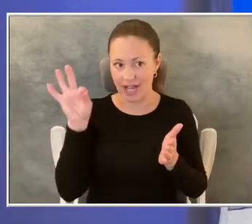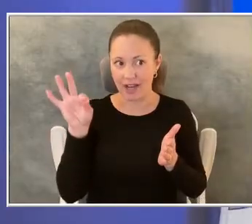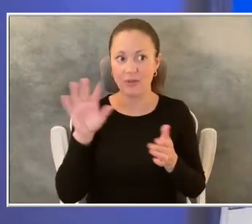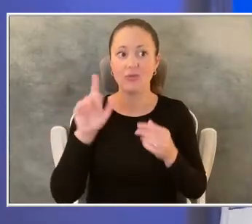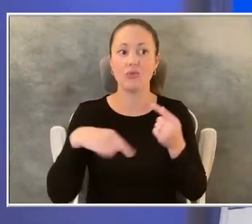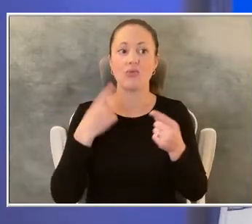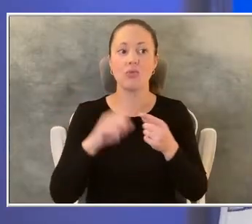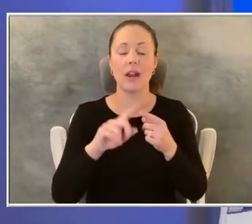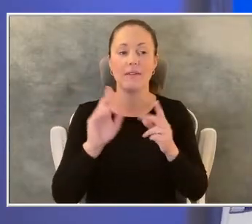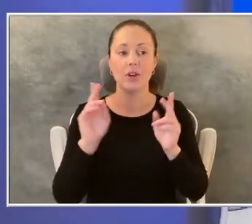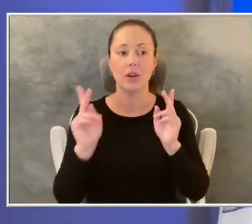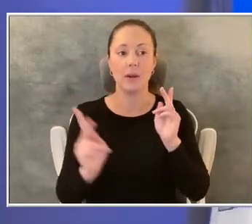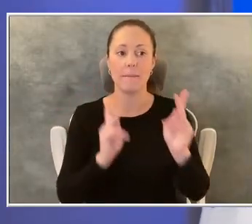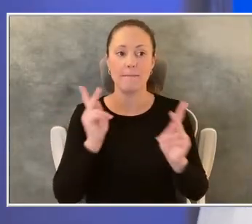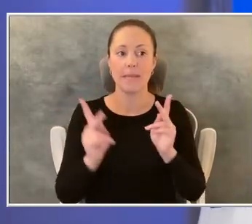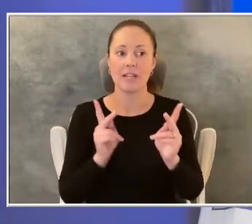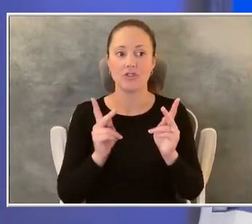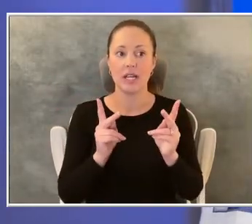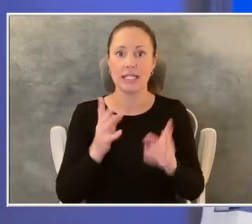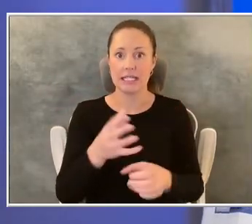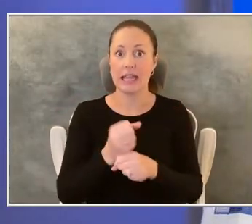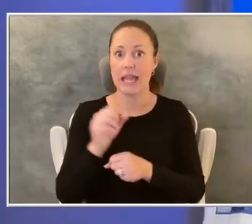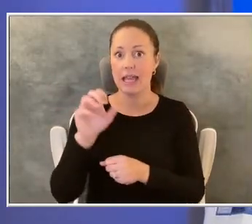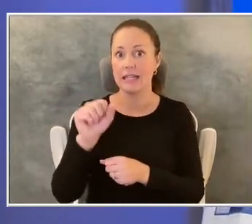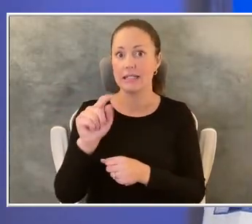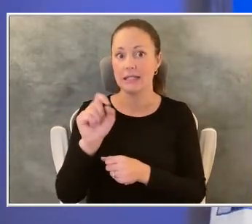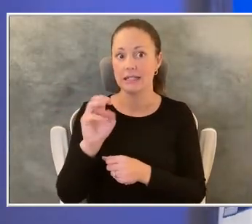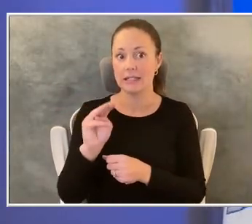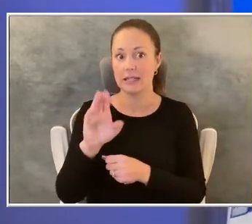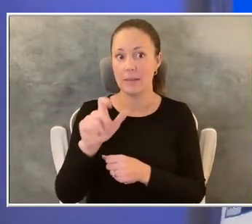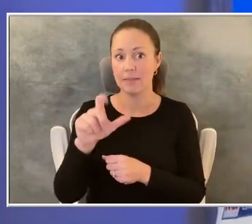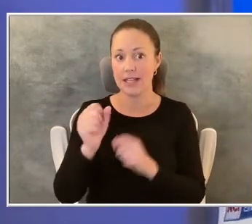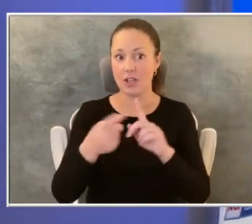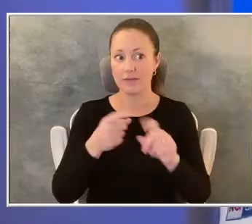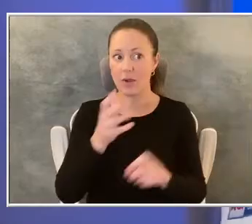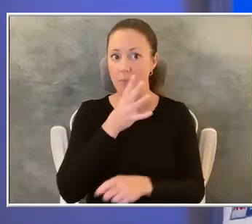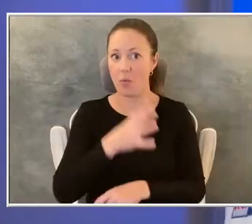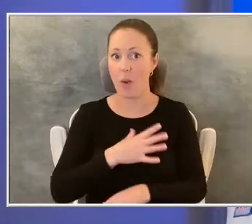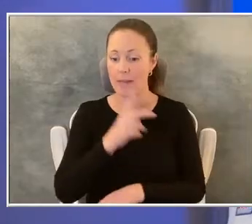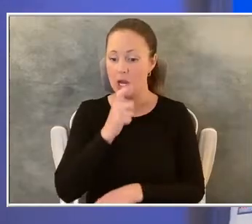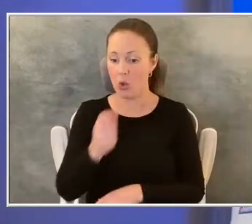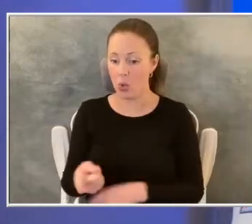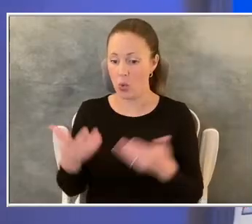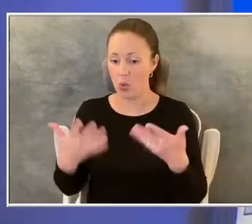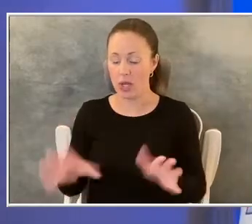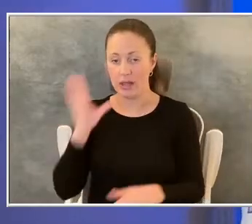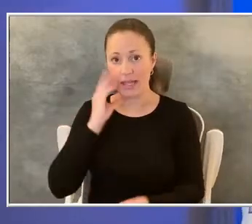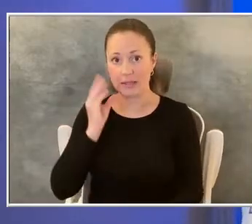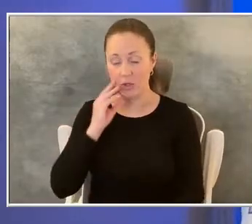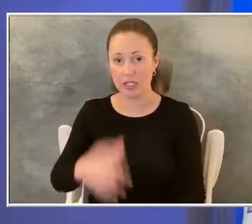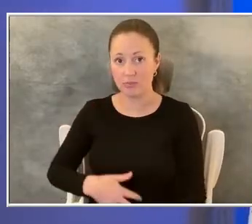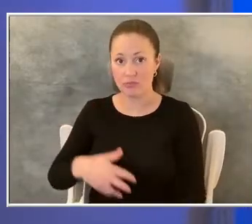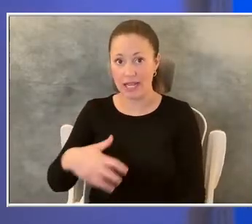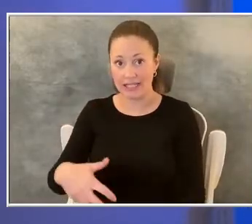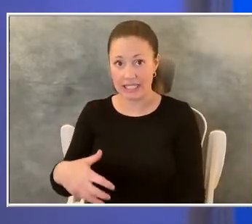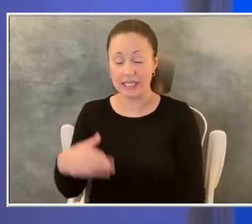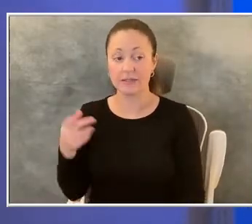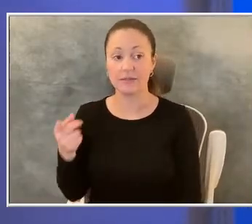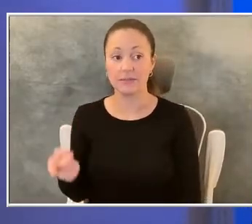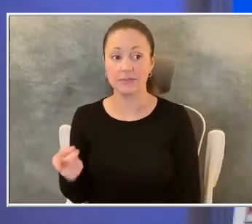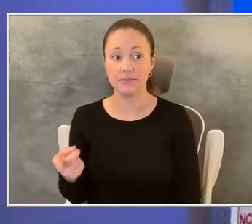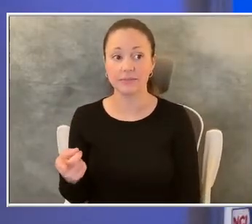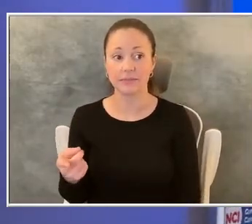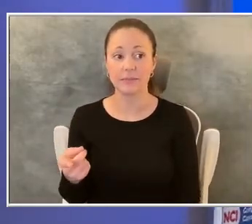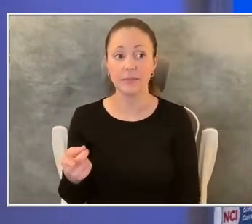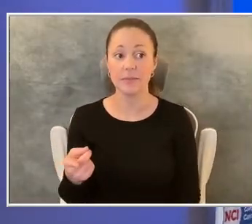get stem cells from women who had pregnancies, they tend to have higher risk